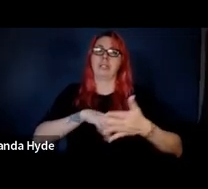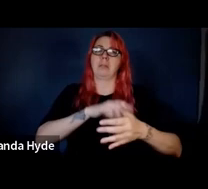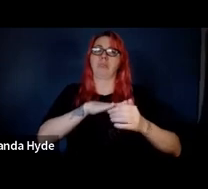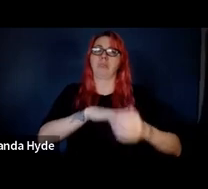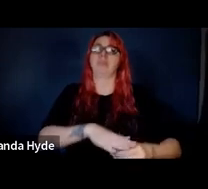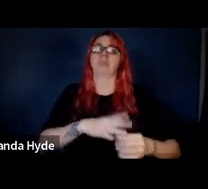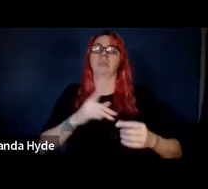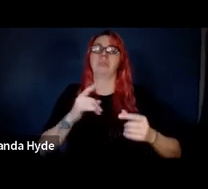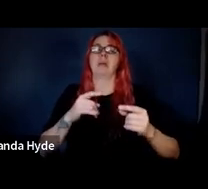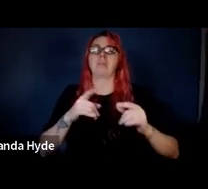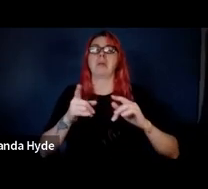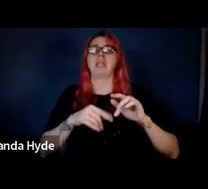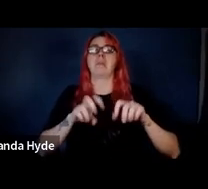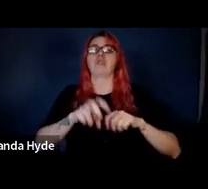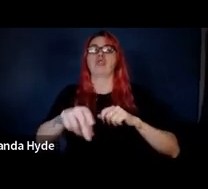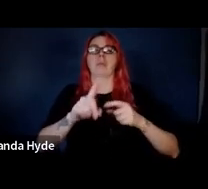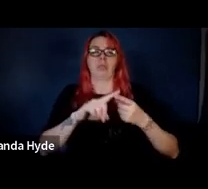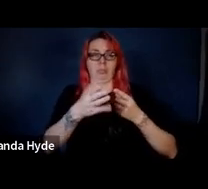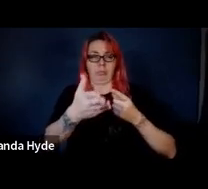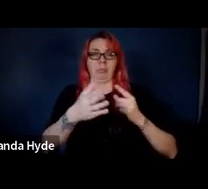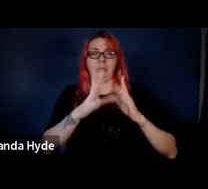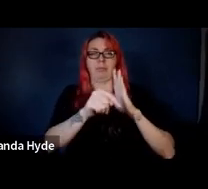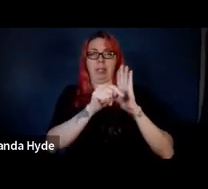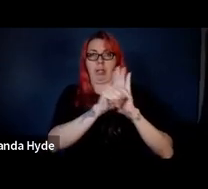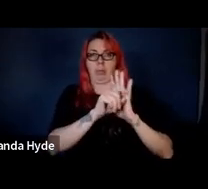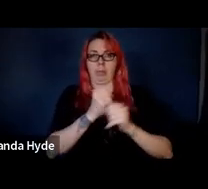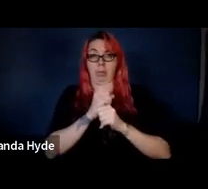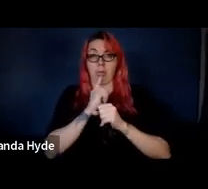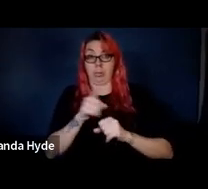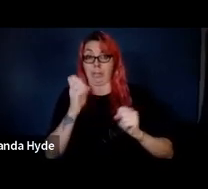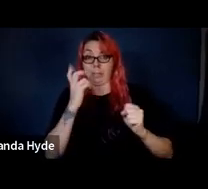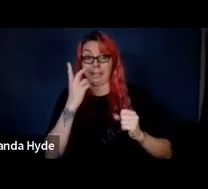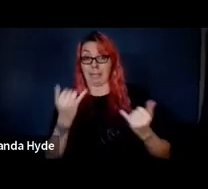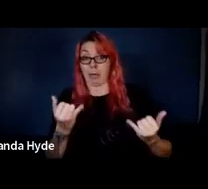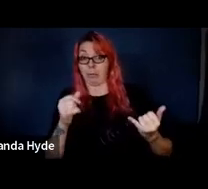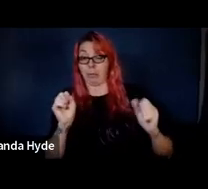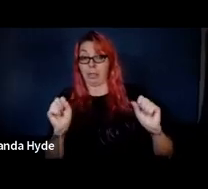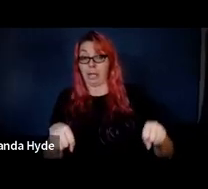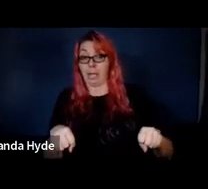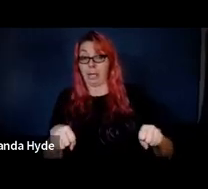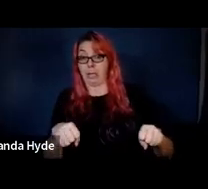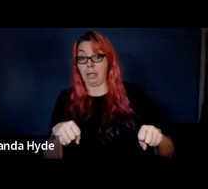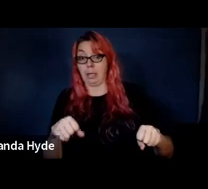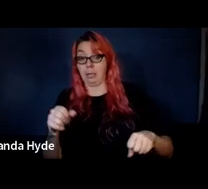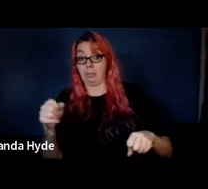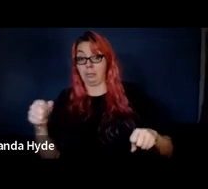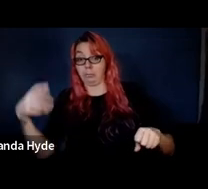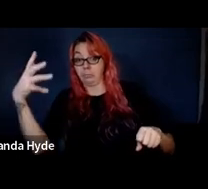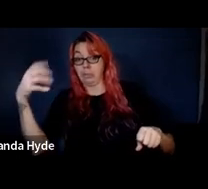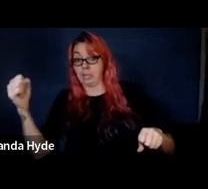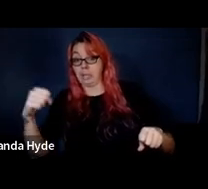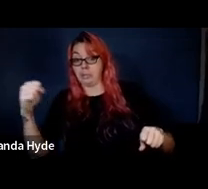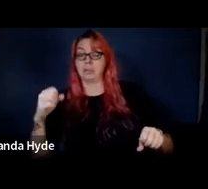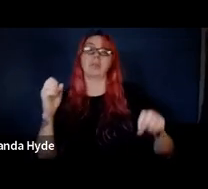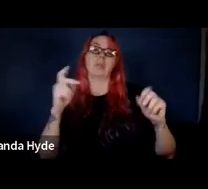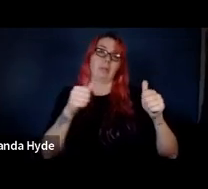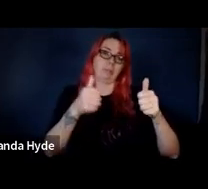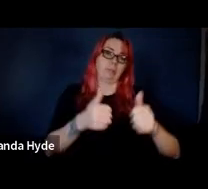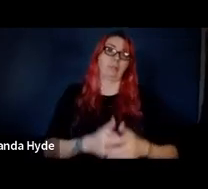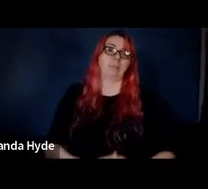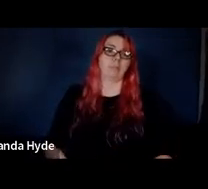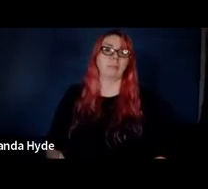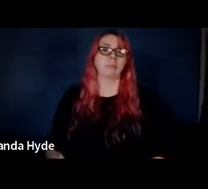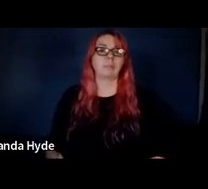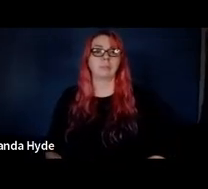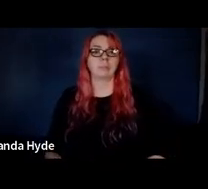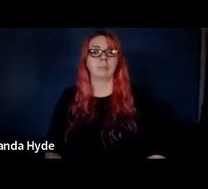going to go to the video. People can see this. Want to make sure you're seeing this? Yes? Great. So here goes.